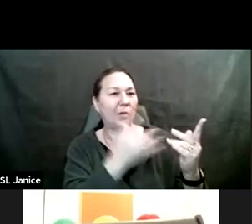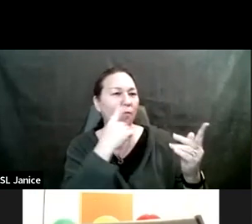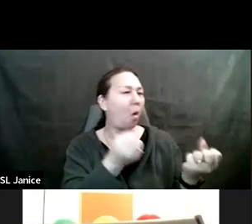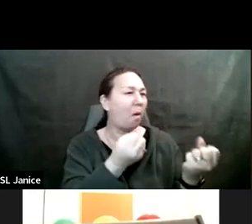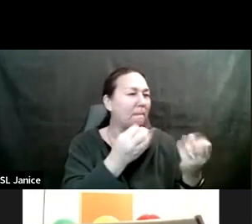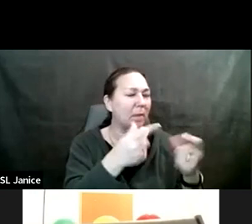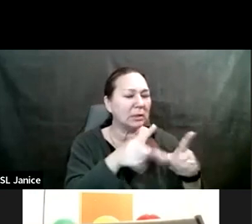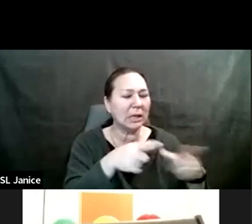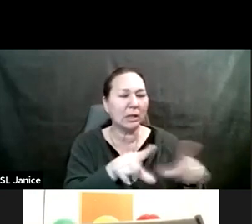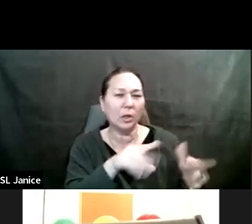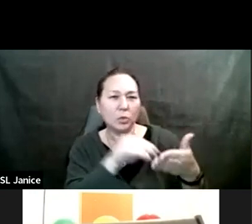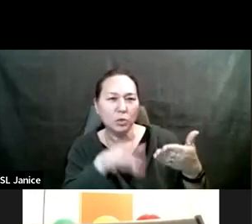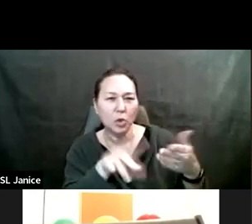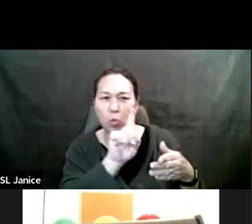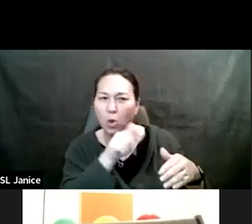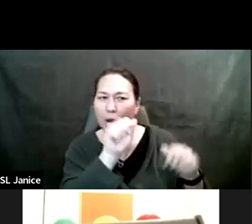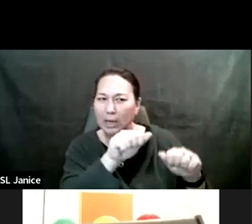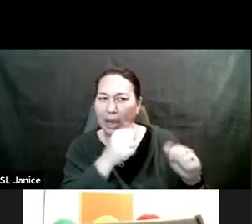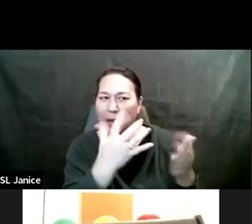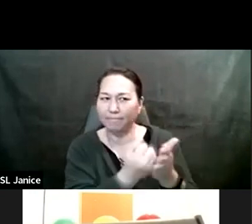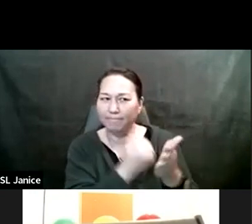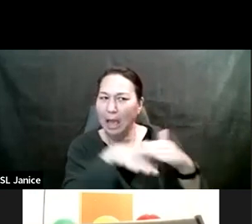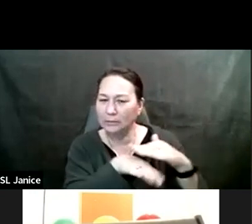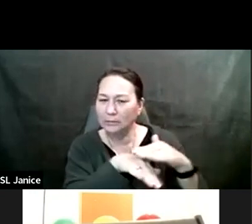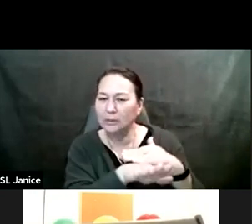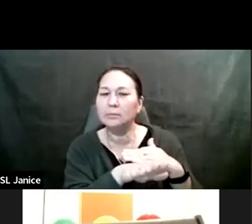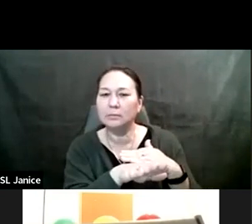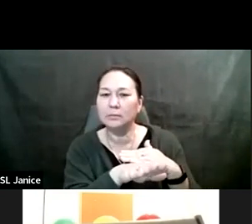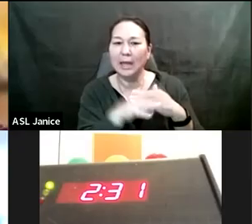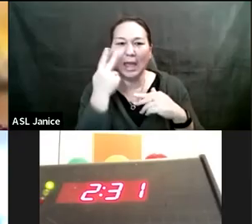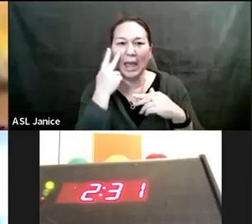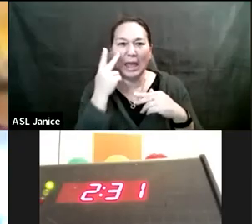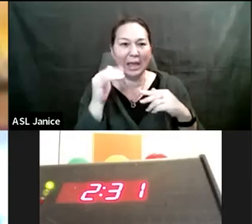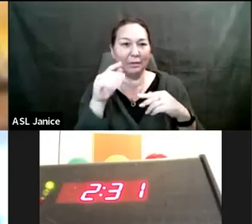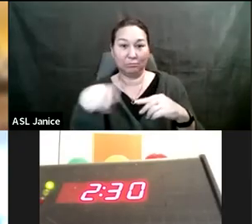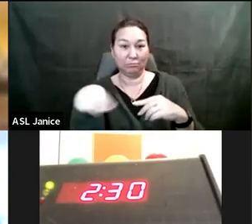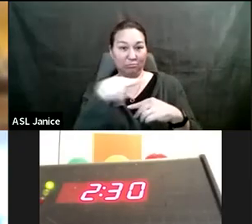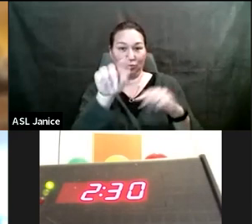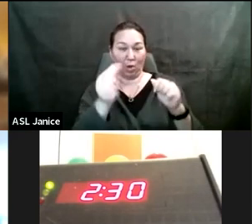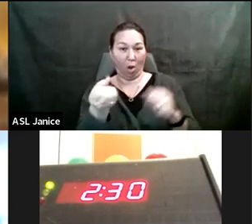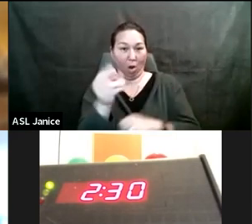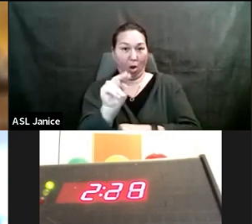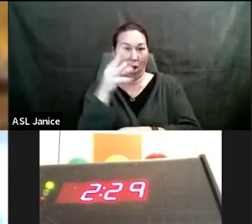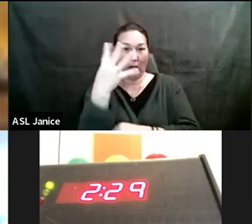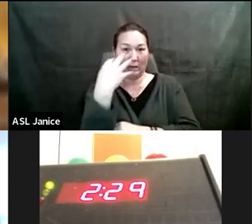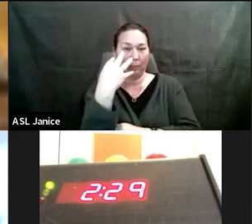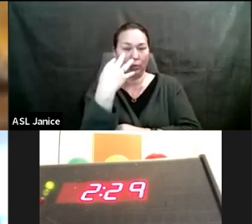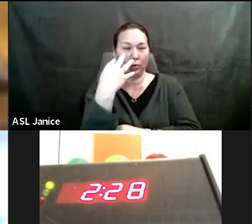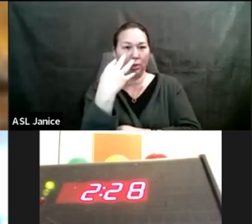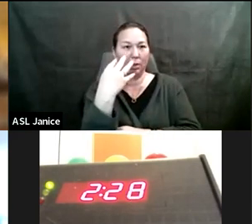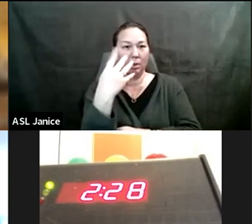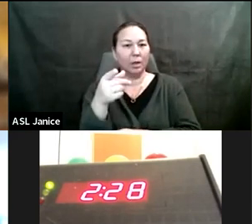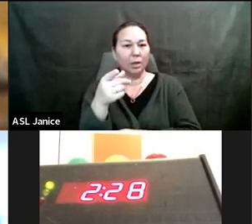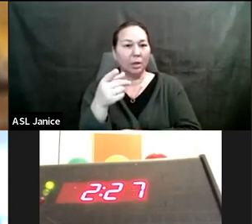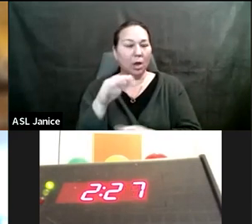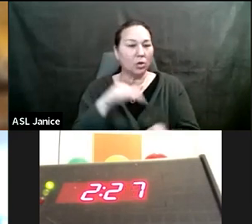students and where they can gain access so I'm going to um if you guys can turn the cameras on someone can see and by Dr davaris I